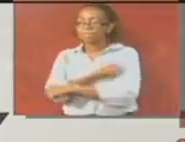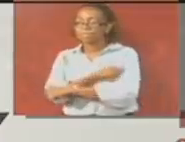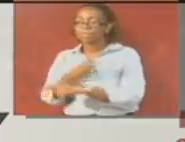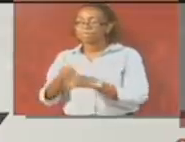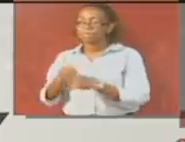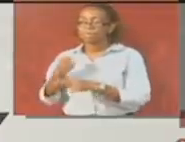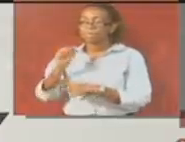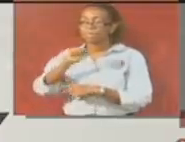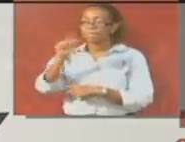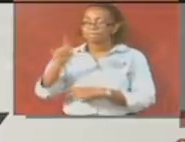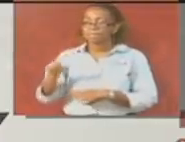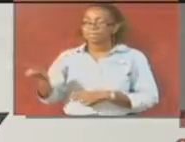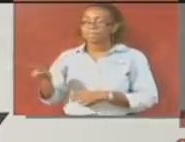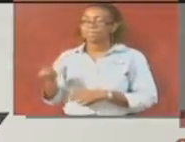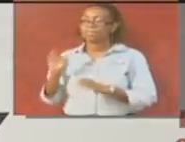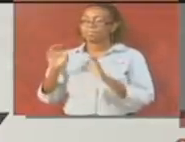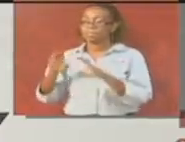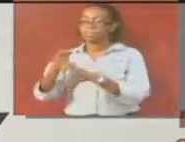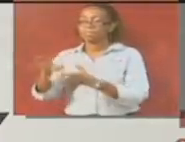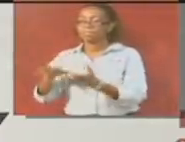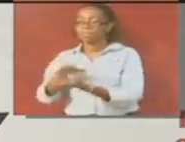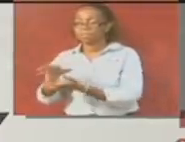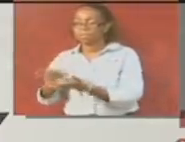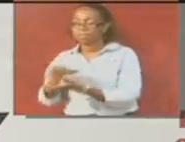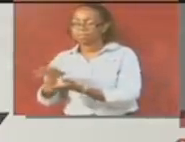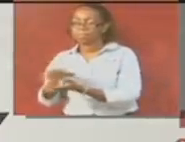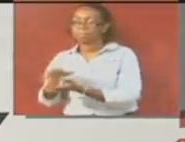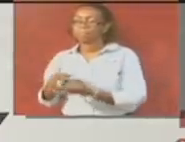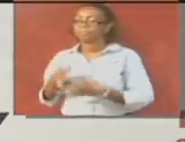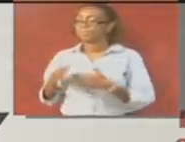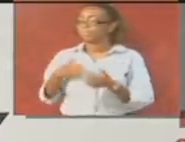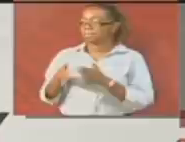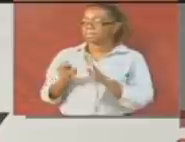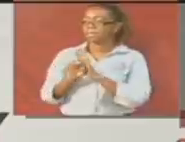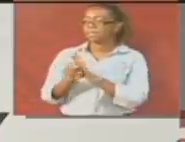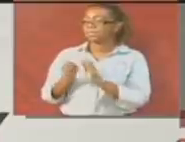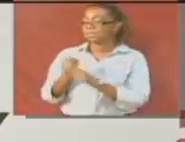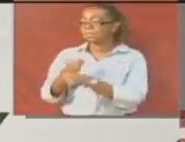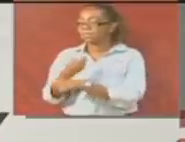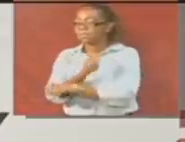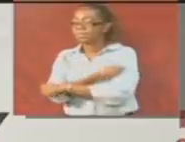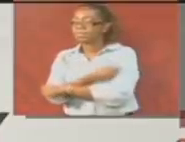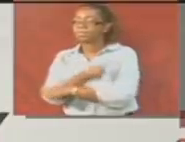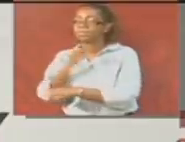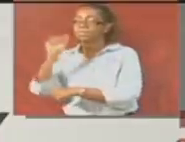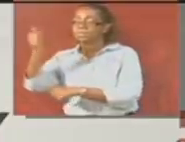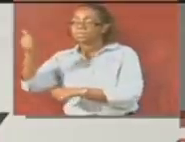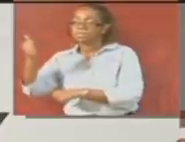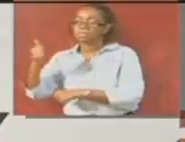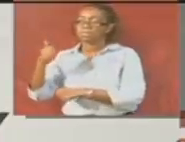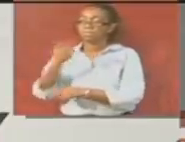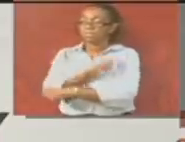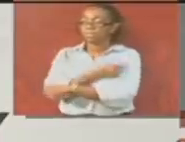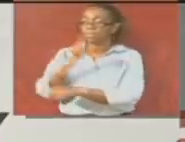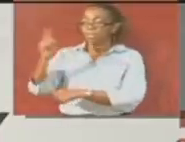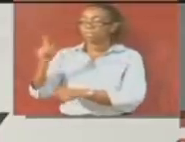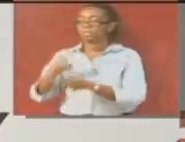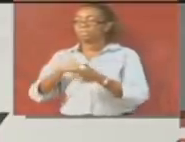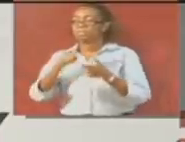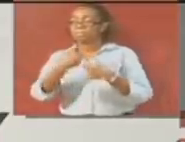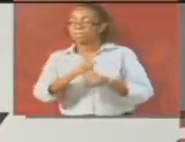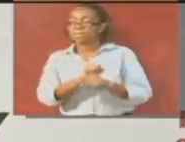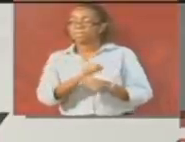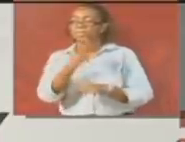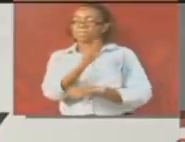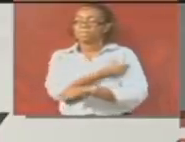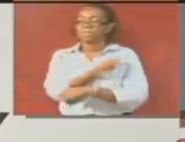site A and then another one that comes from site B, among the confirmed and approved WHO